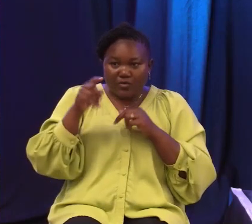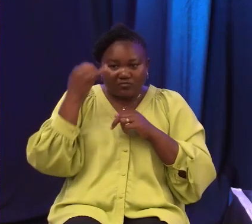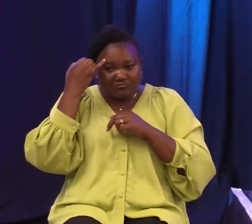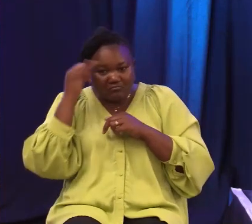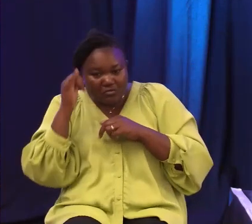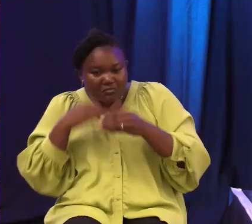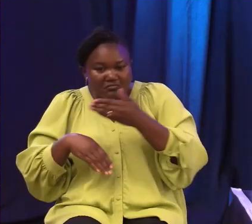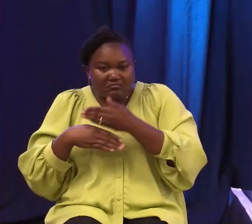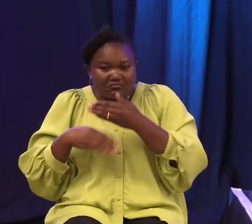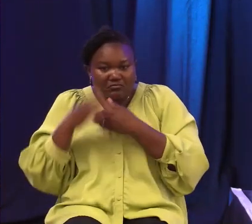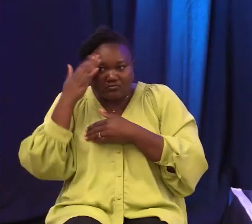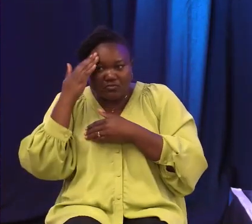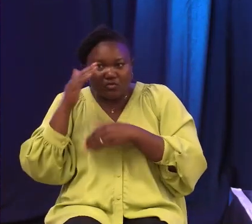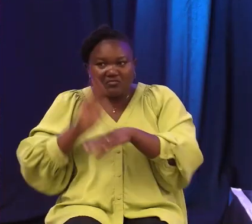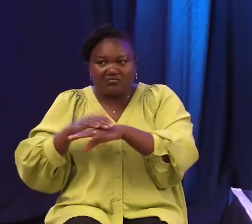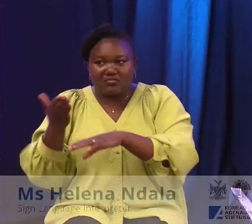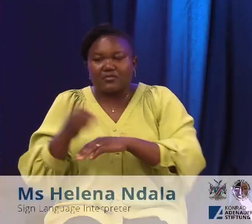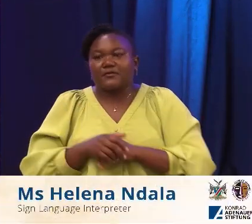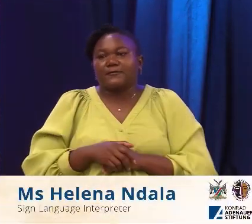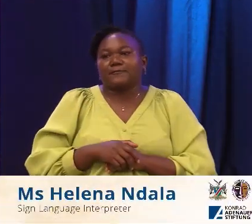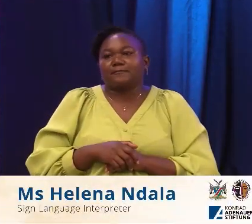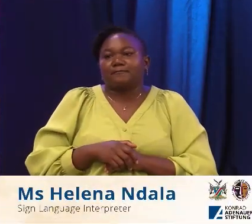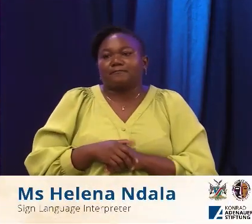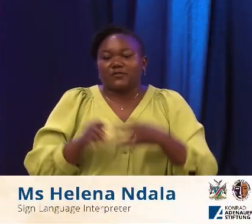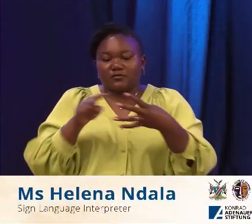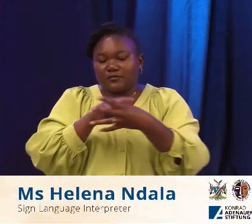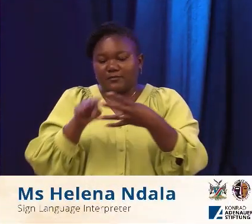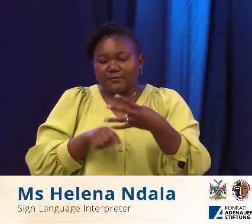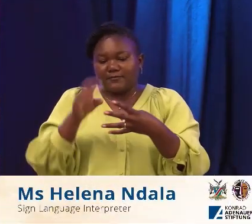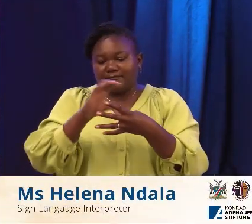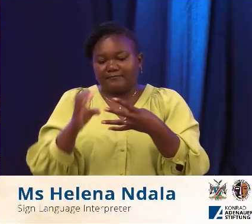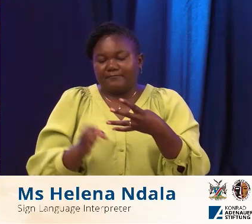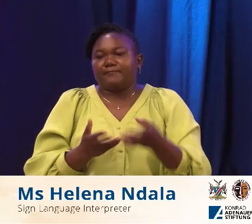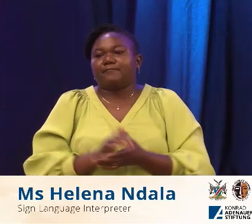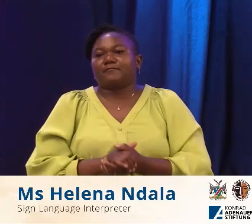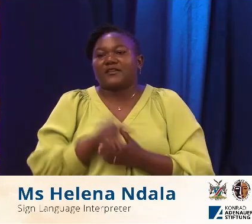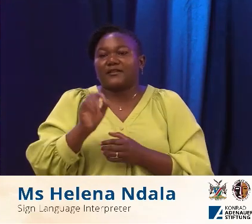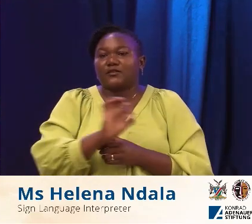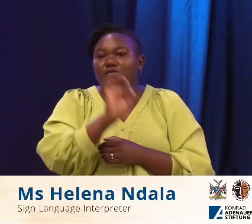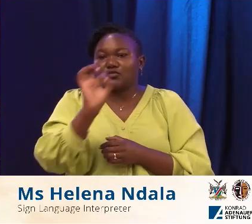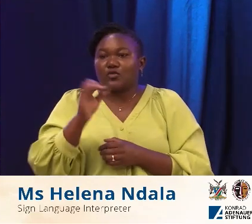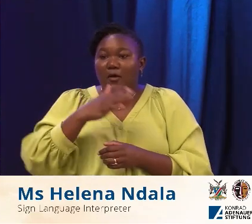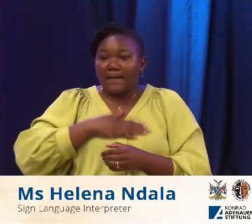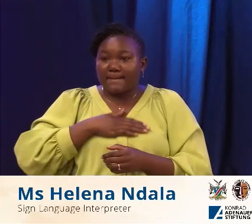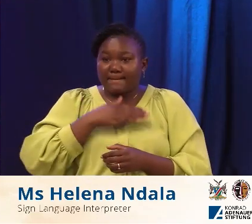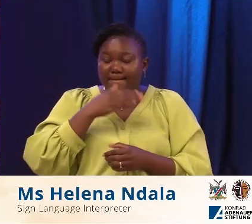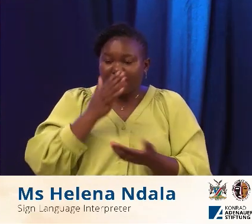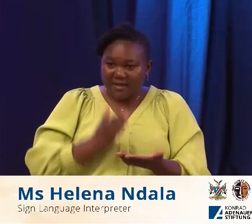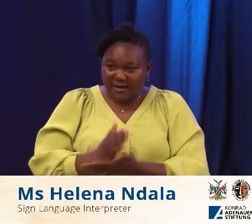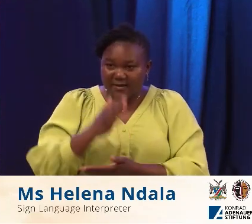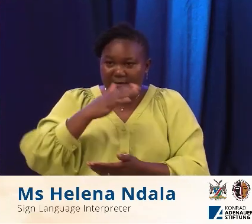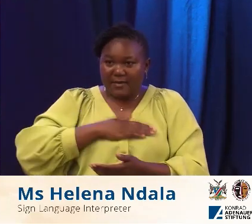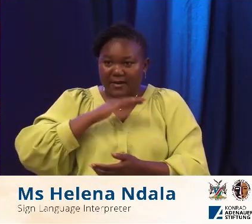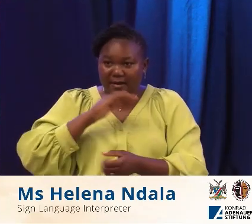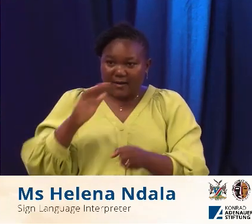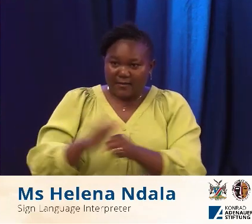of the type of rights that fall under these clusters. Yeah, so that's My Rights, My Superpowers in a